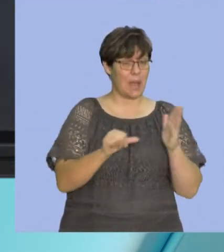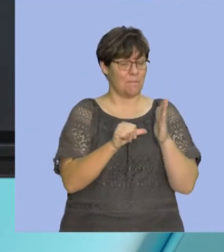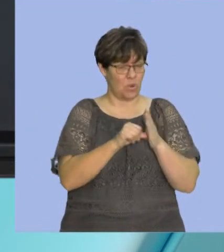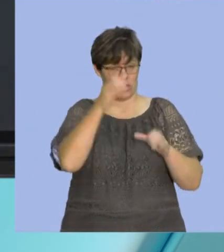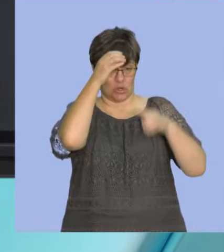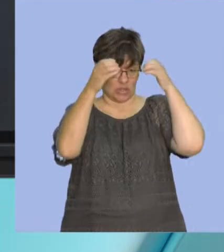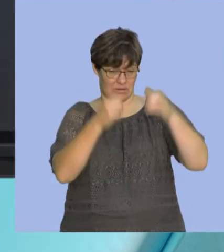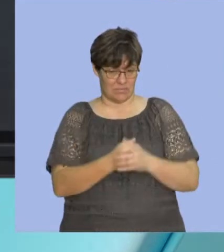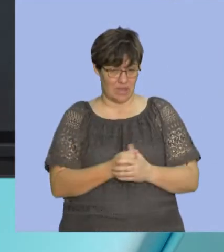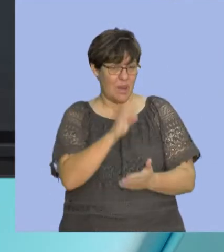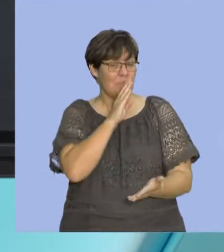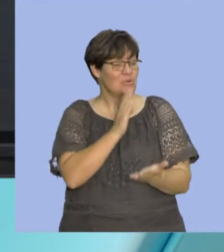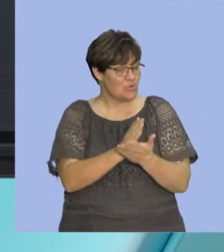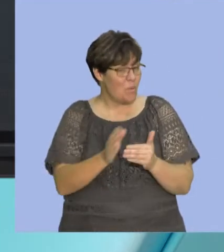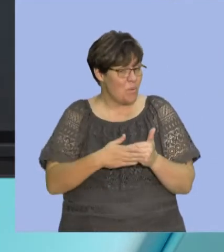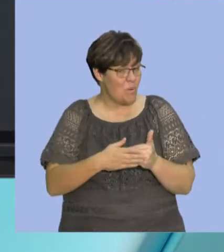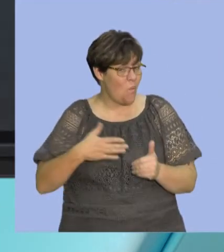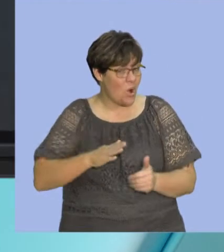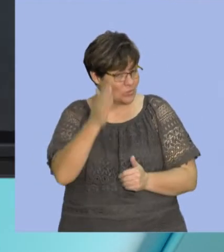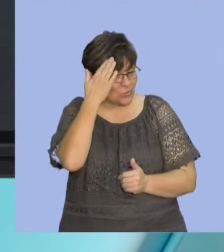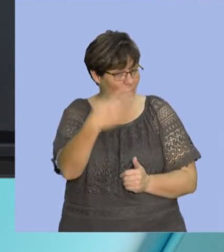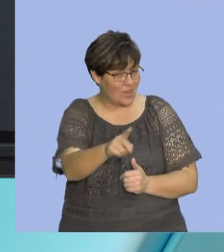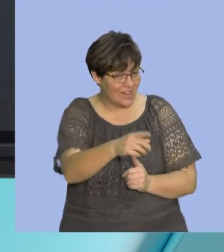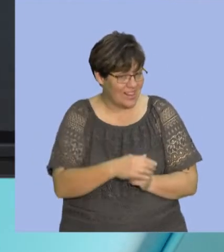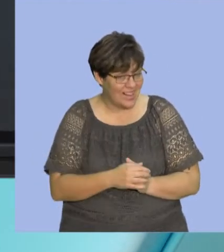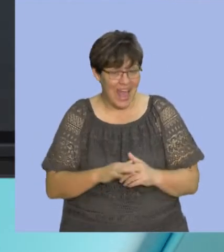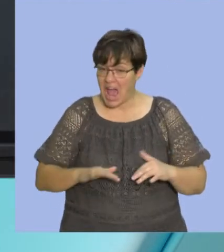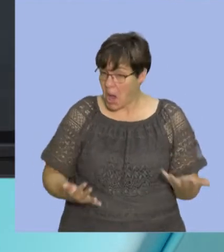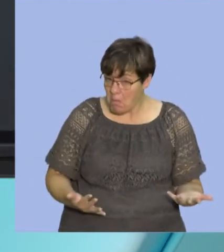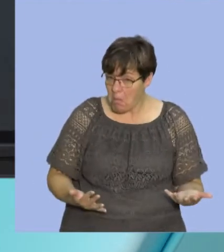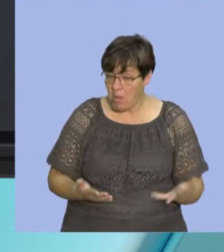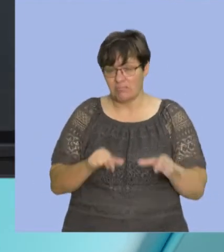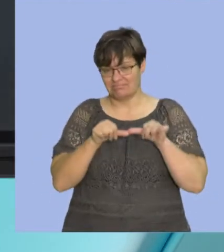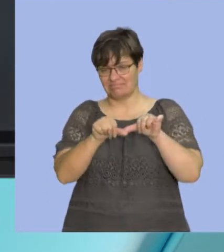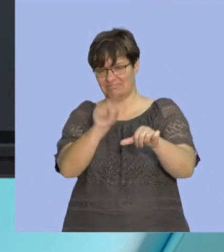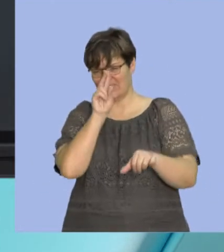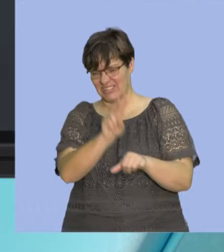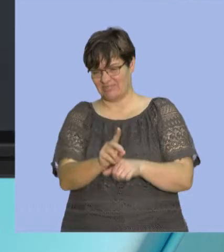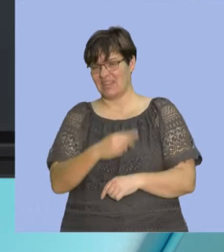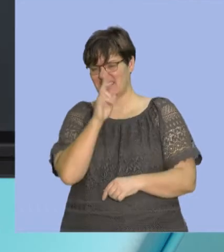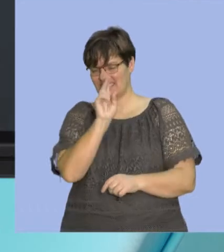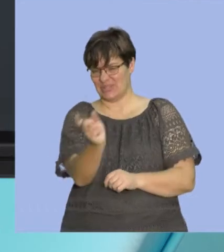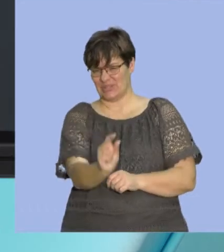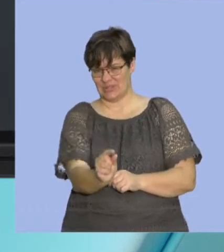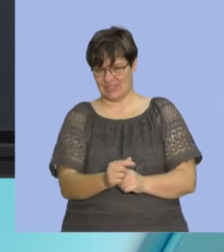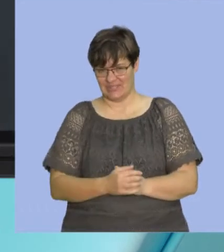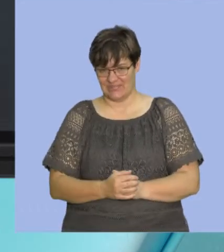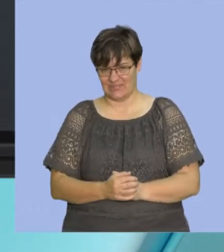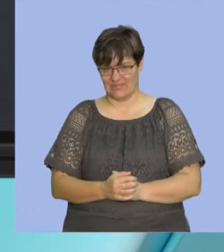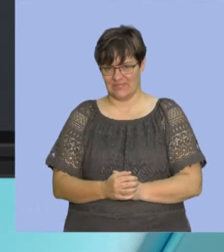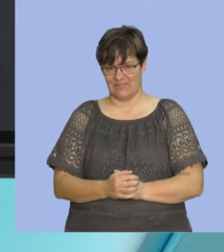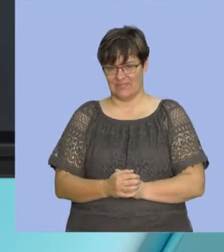concepts, but I'm sure you want to know more. And in order to do that, you need to stay with us. We'll see you just now.